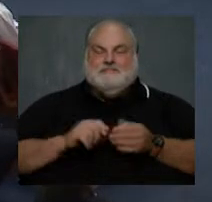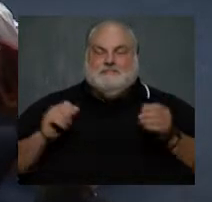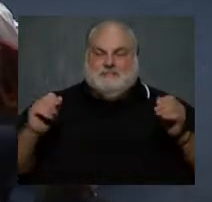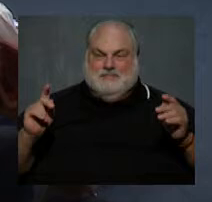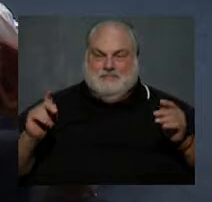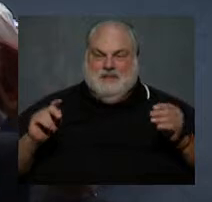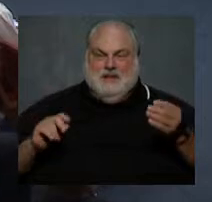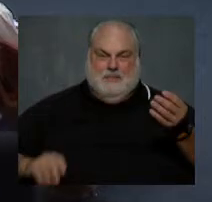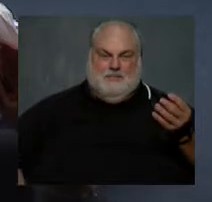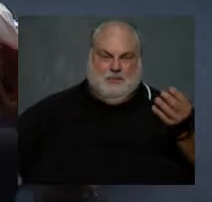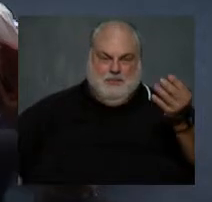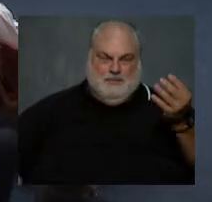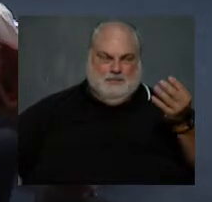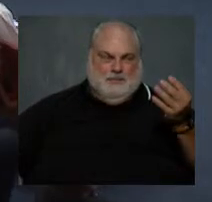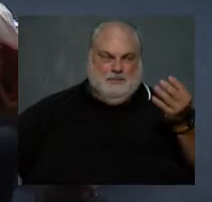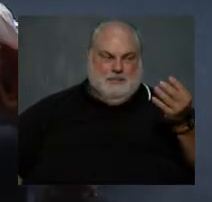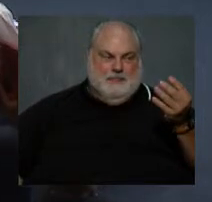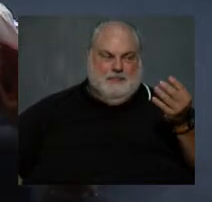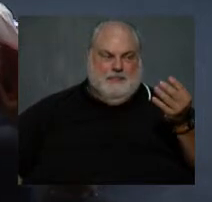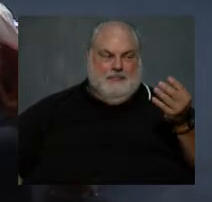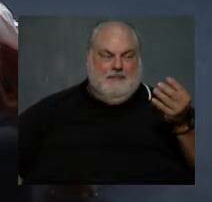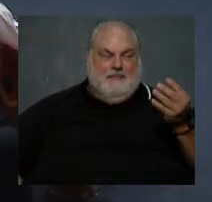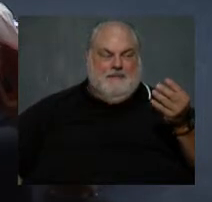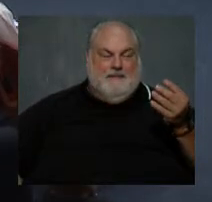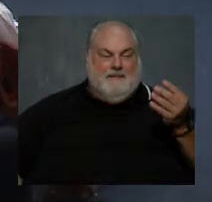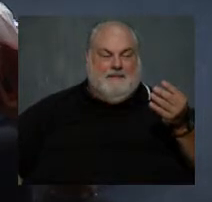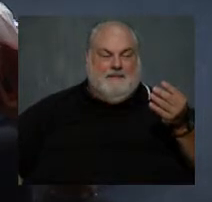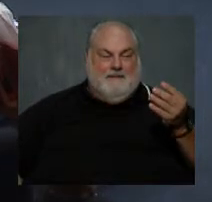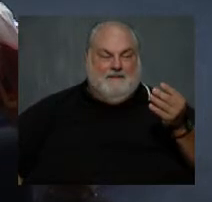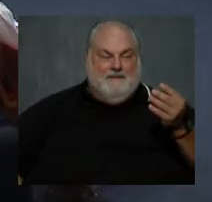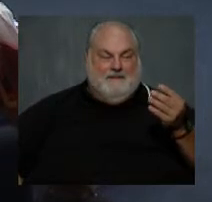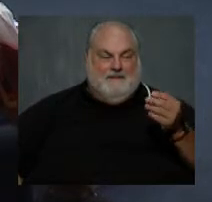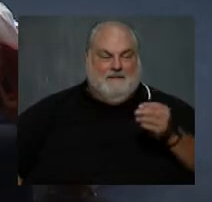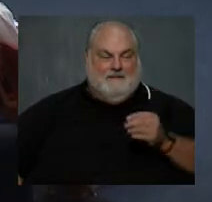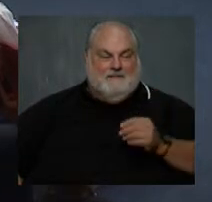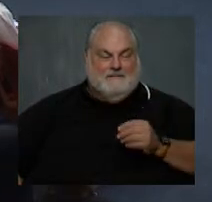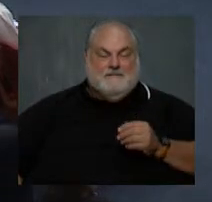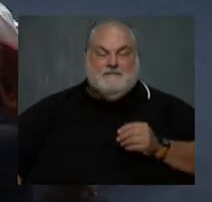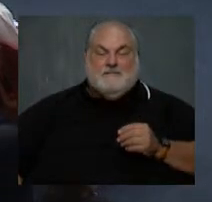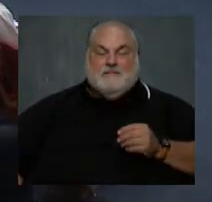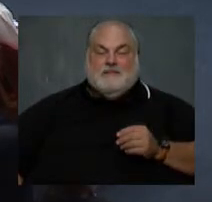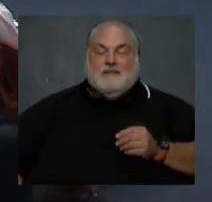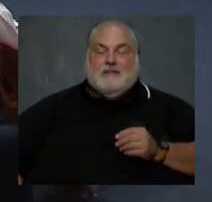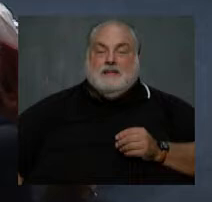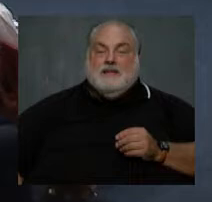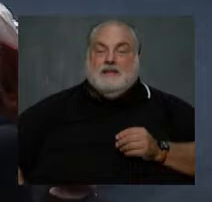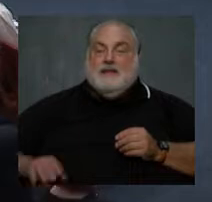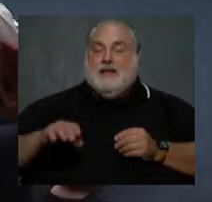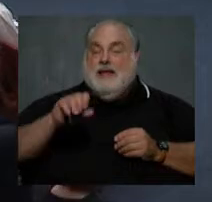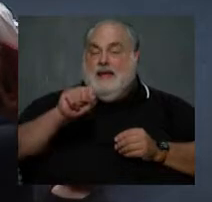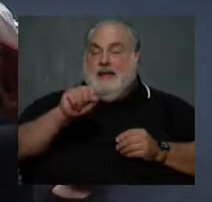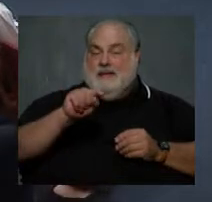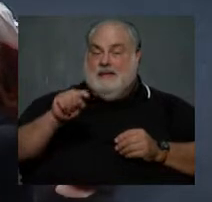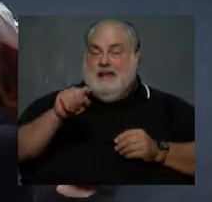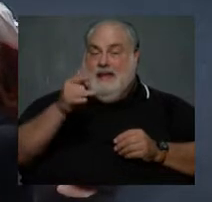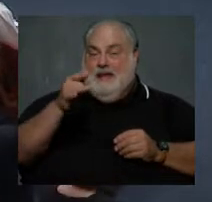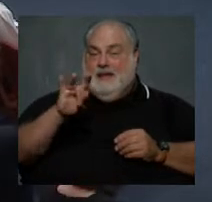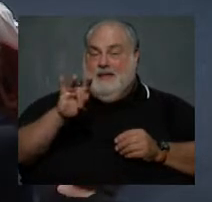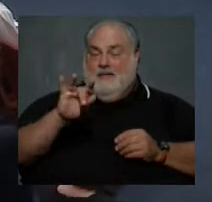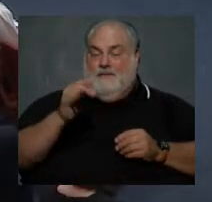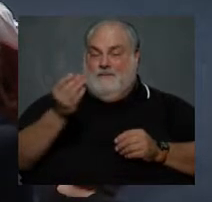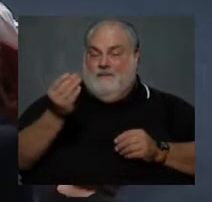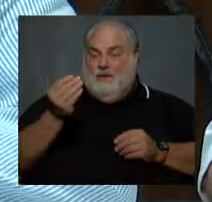Okay, here we go. All right, they're weighing their options. Okay. Item number 4, file number